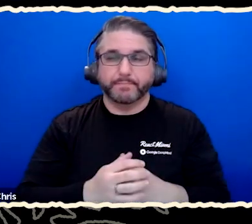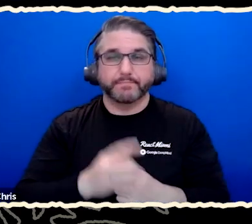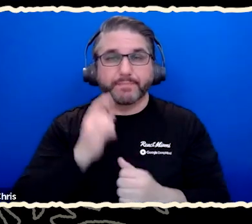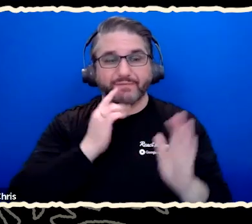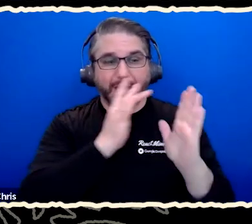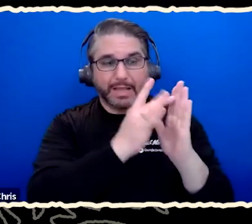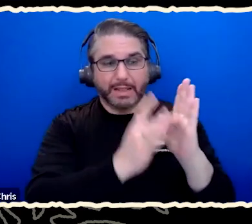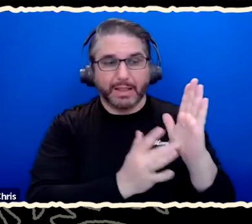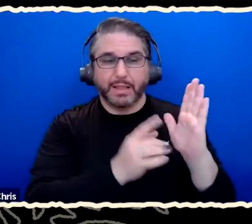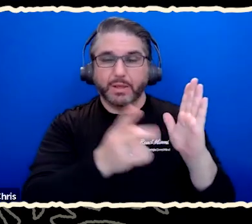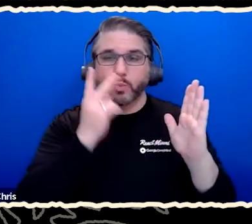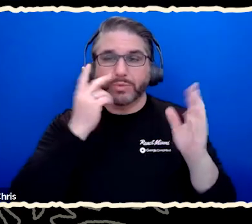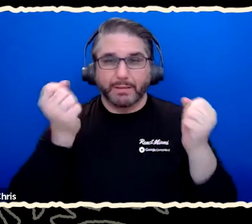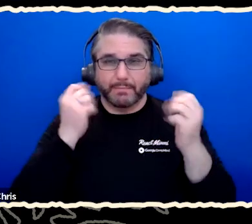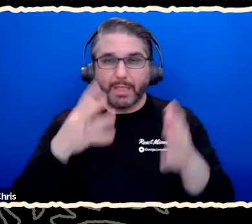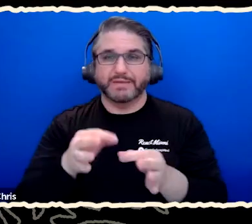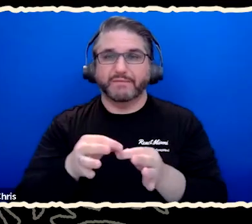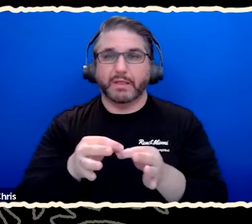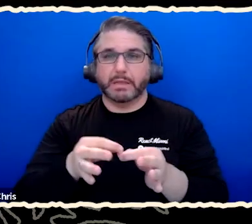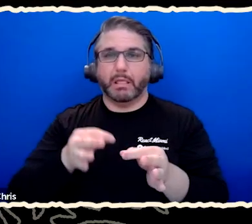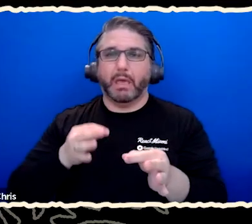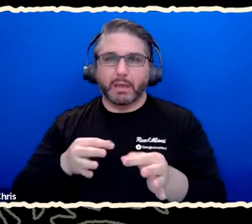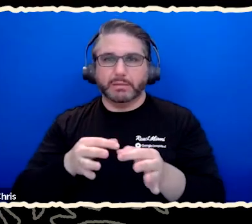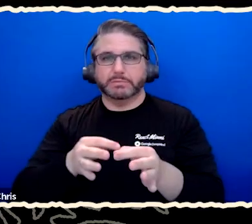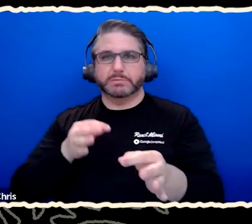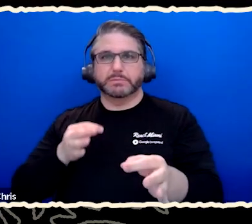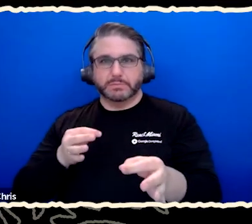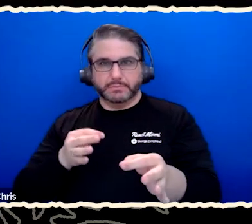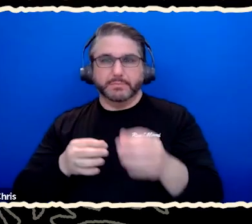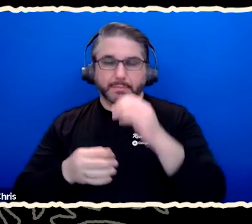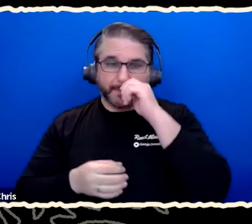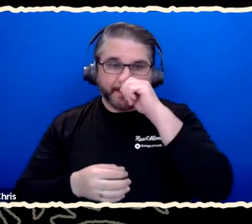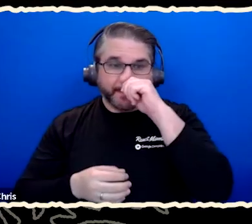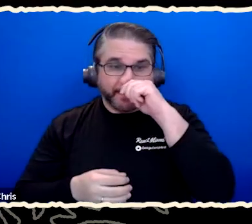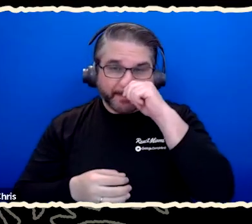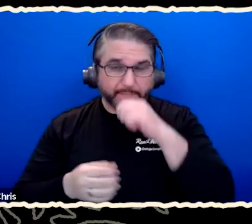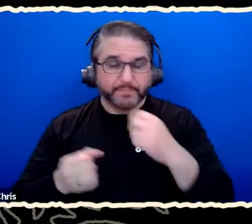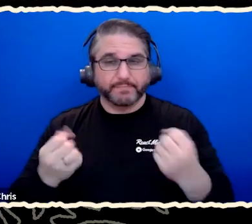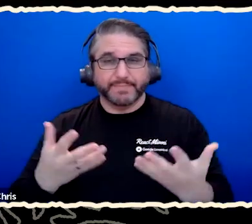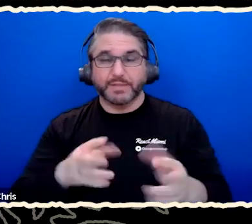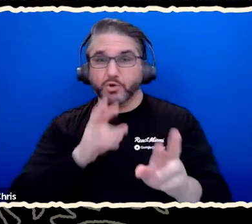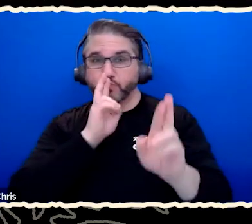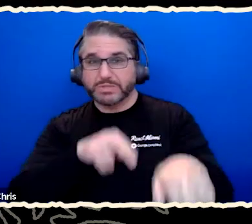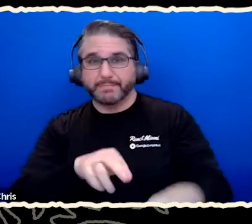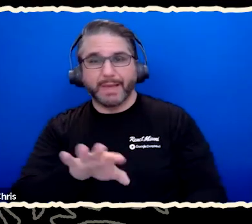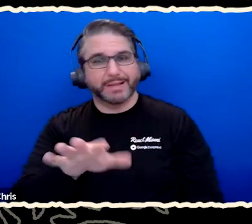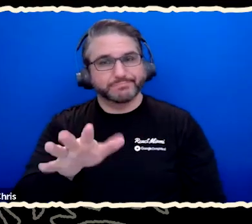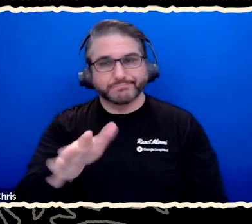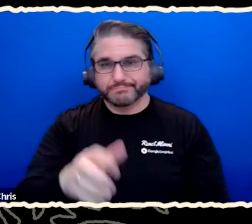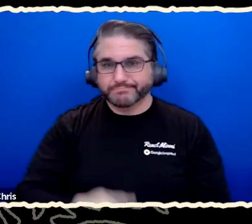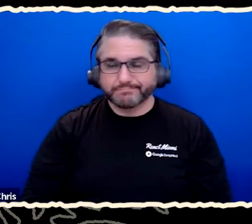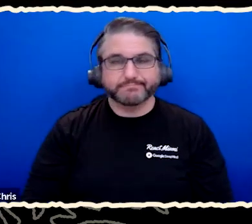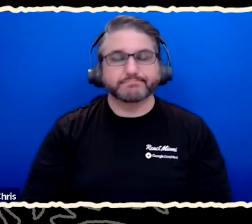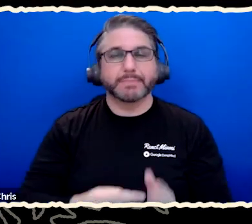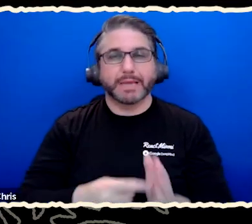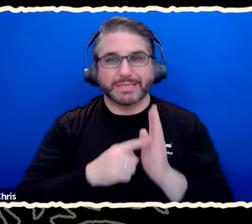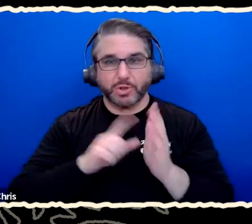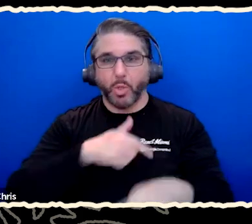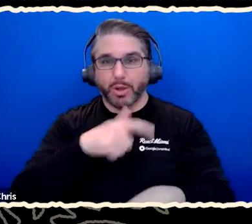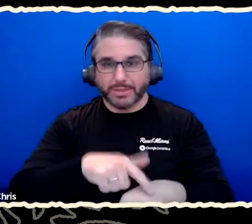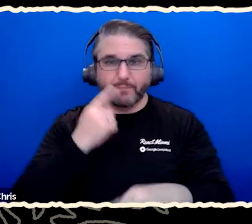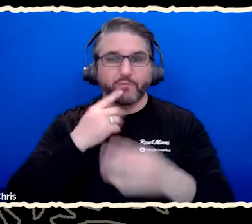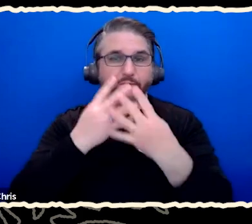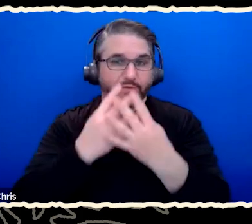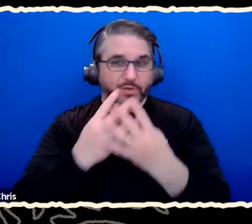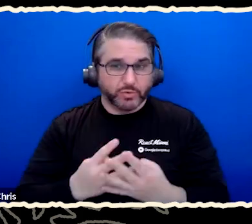there's lots of delays here. It's very non-responsive. You'll see it takes a while to filter. And